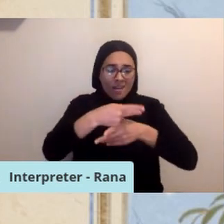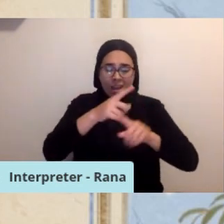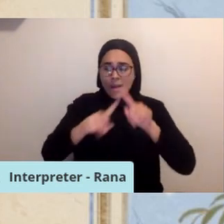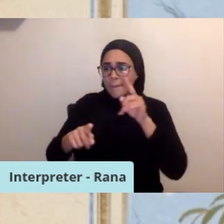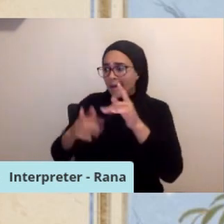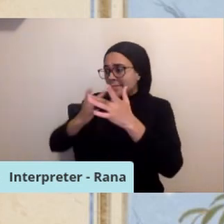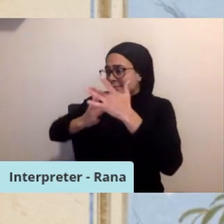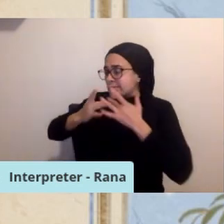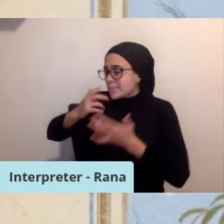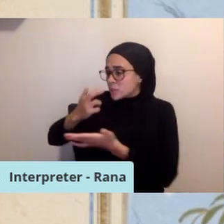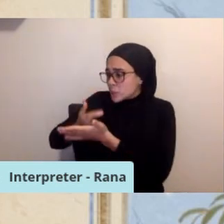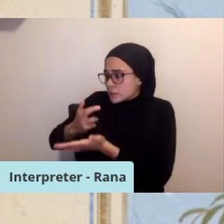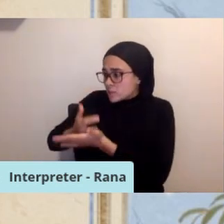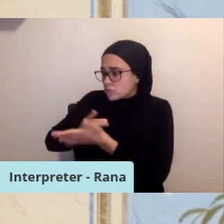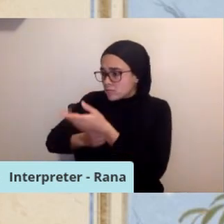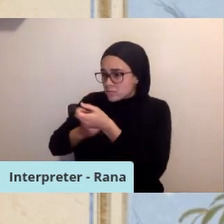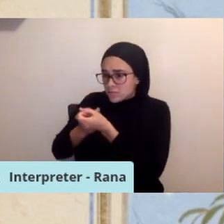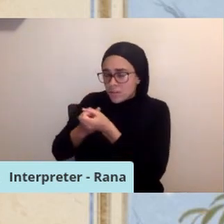So